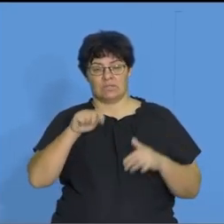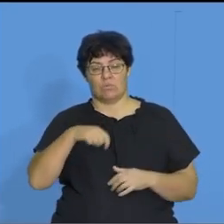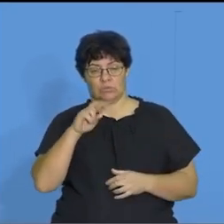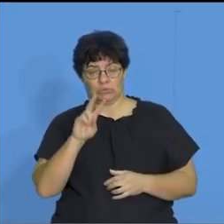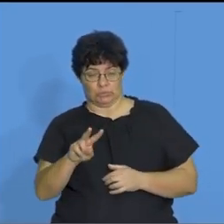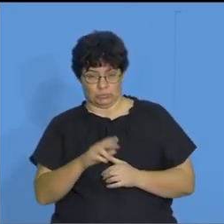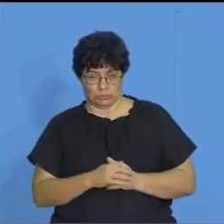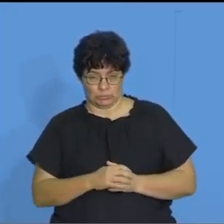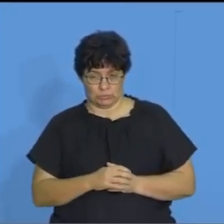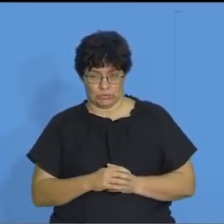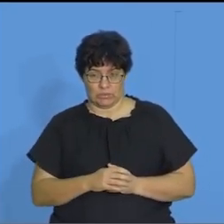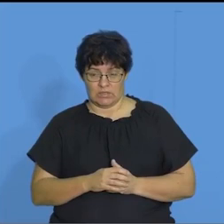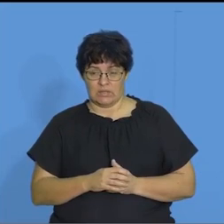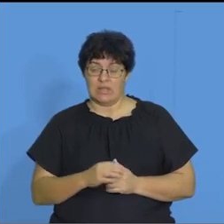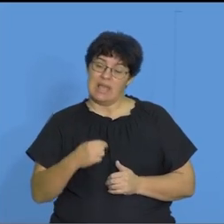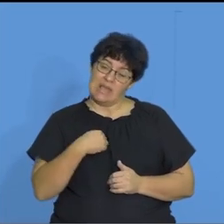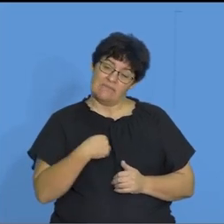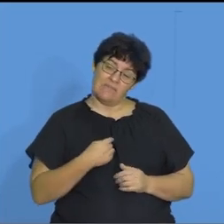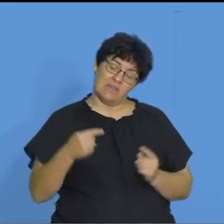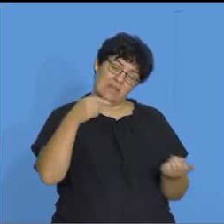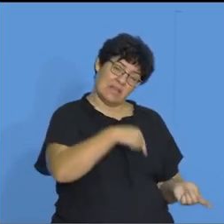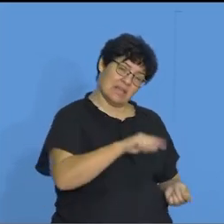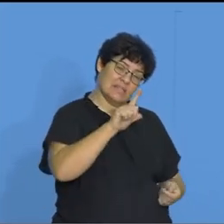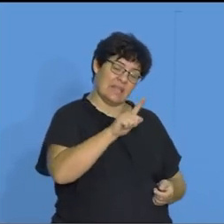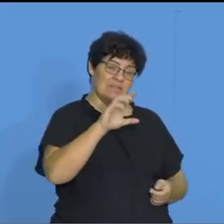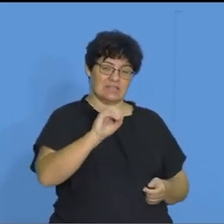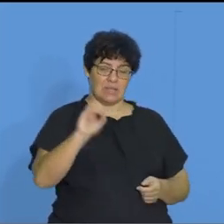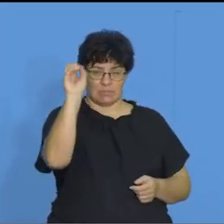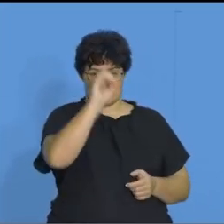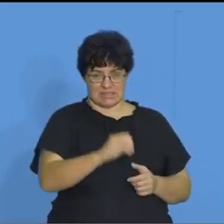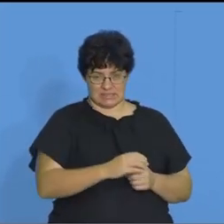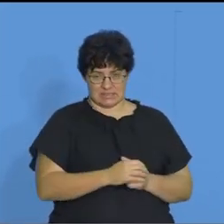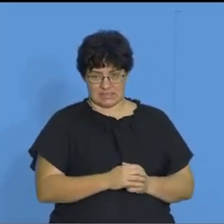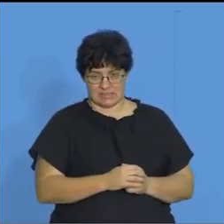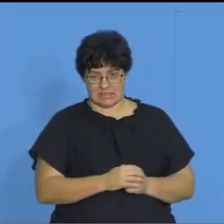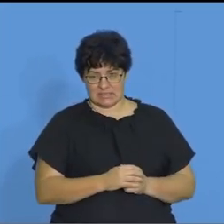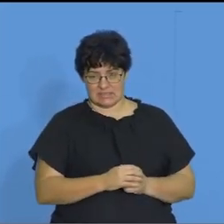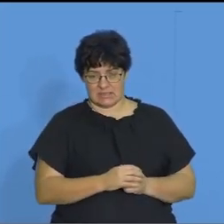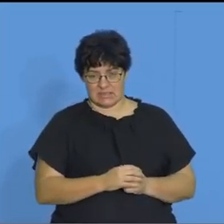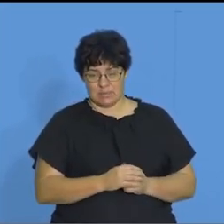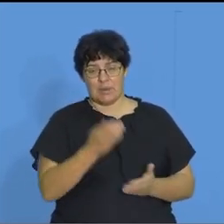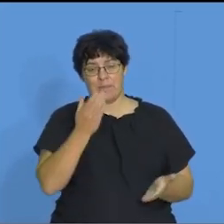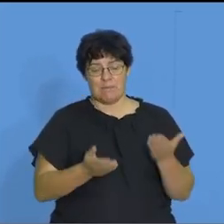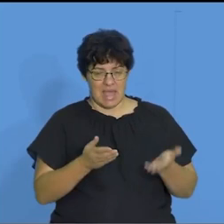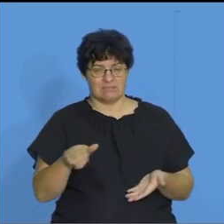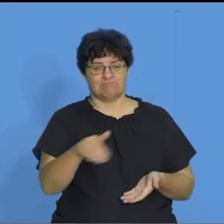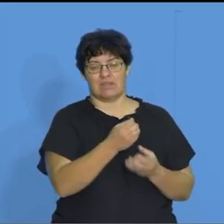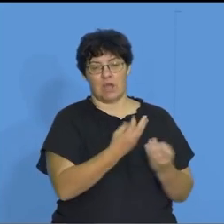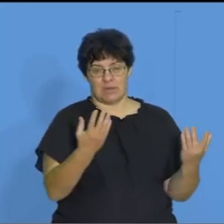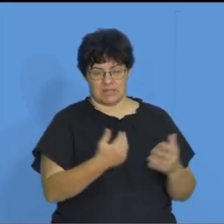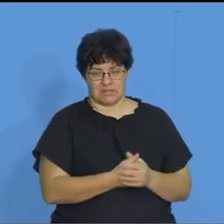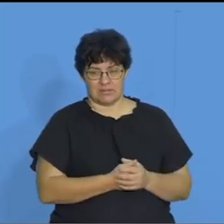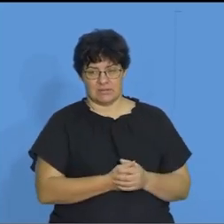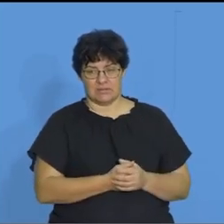only 18.2, okay? So if it was 70, what would be the new mass that will be